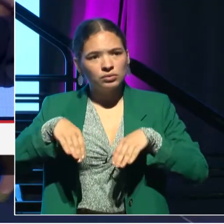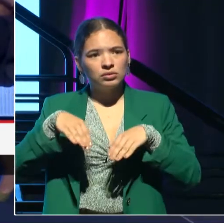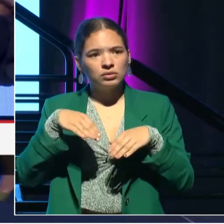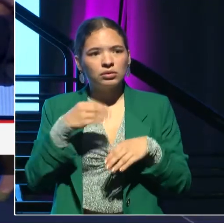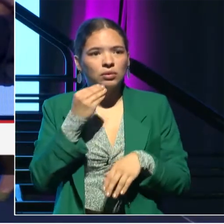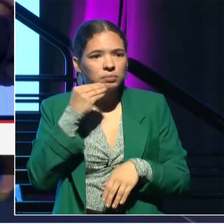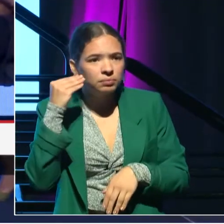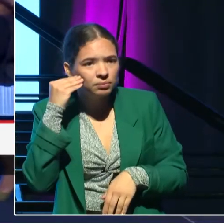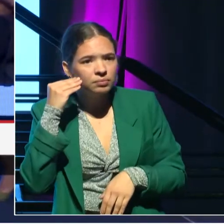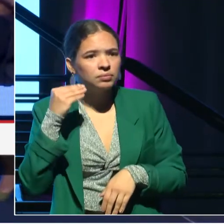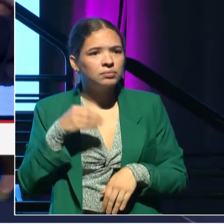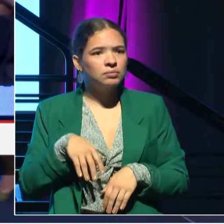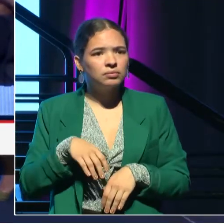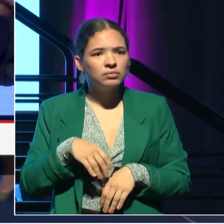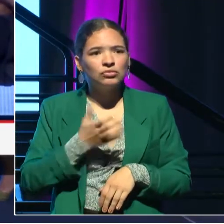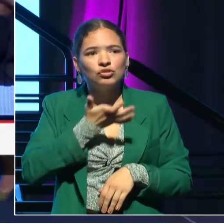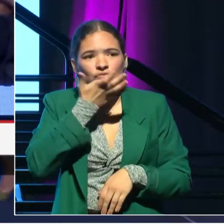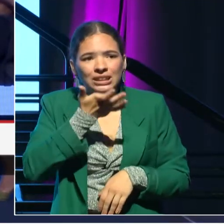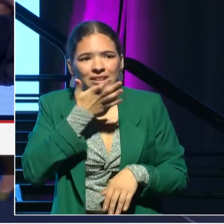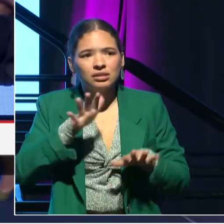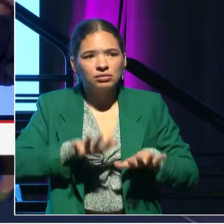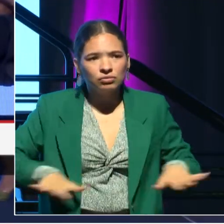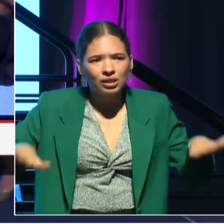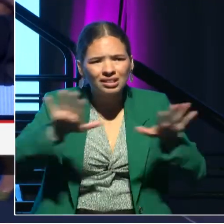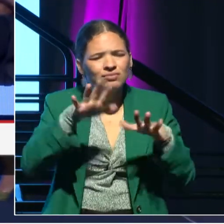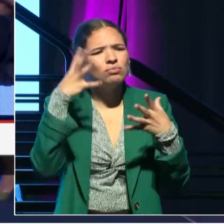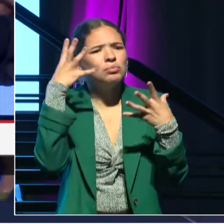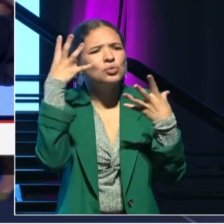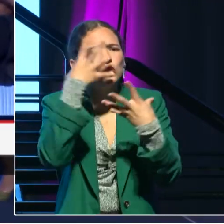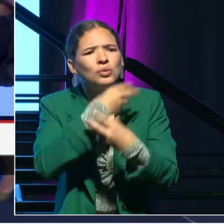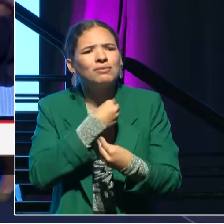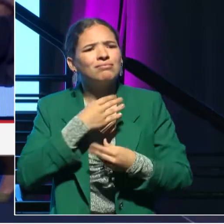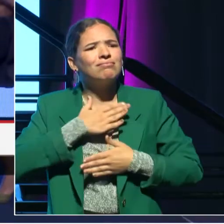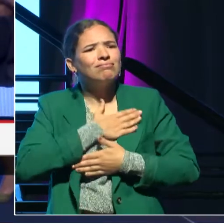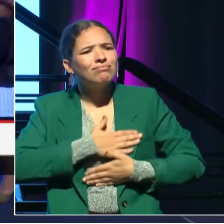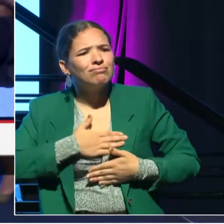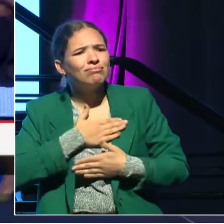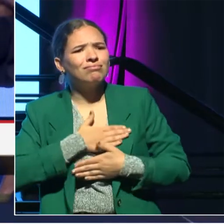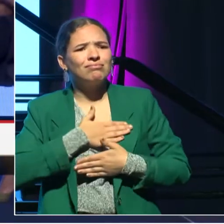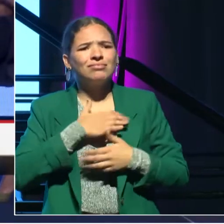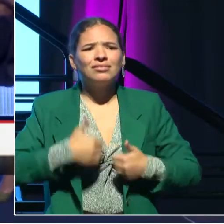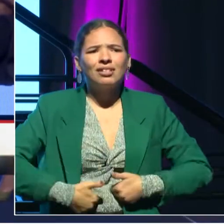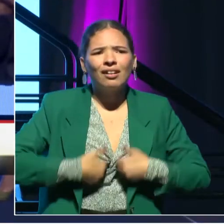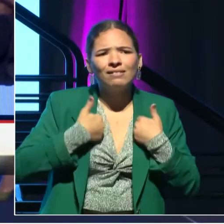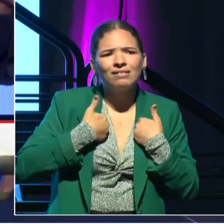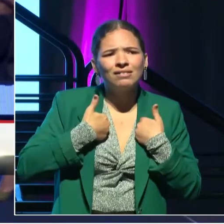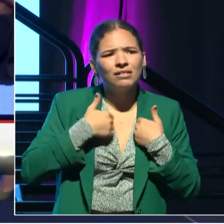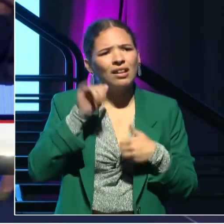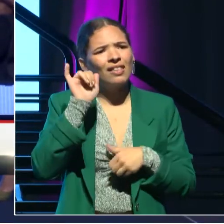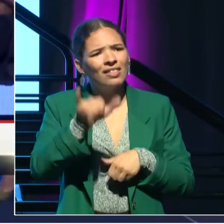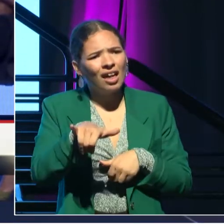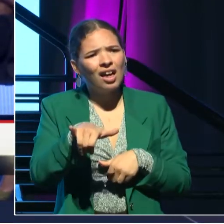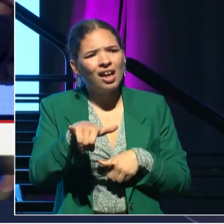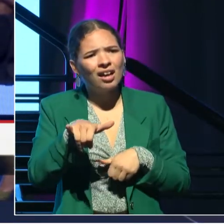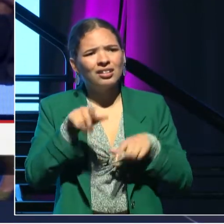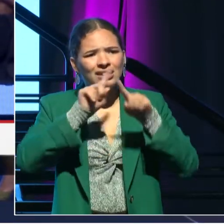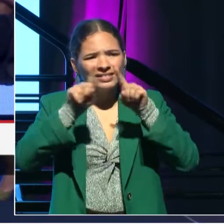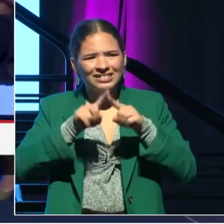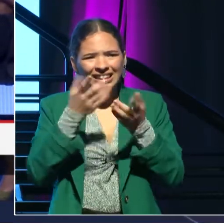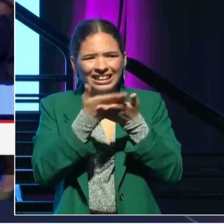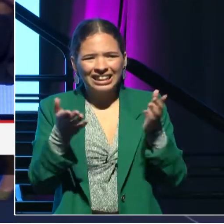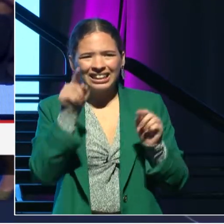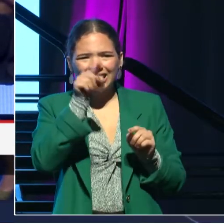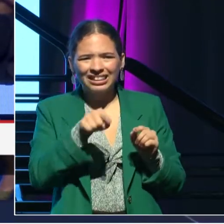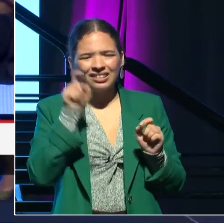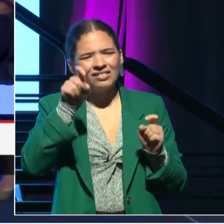green space so that we can live an enjoyable life in our community. These are the things that we have to be very conscious and